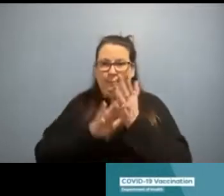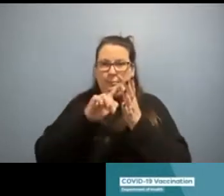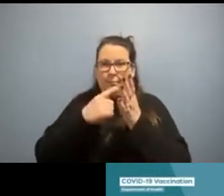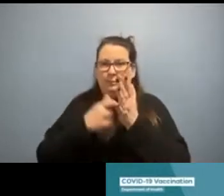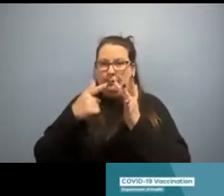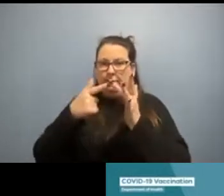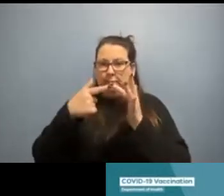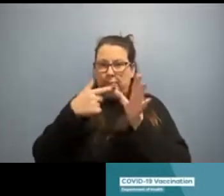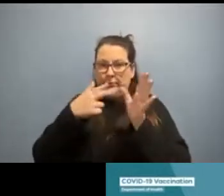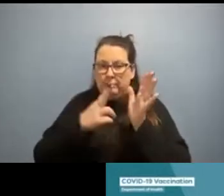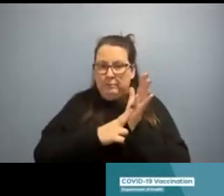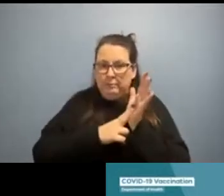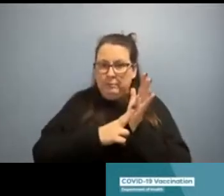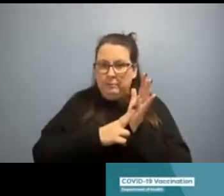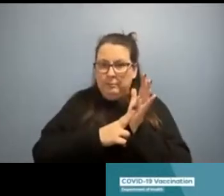Marion.